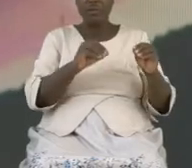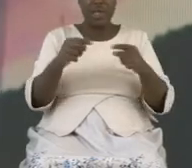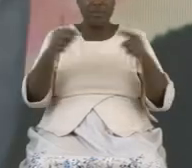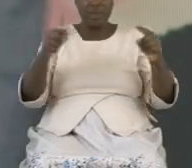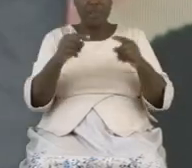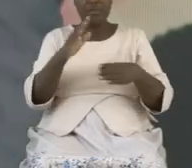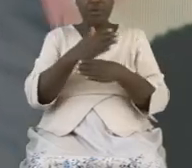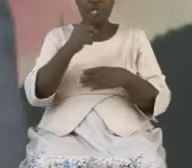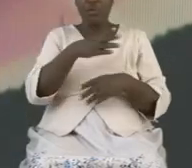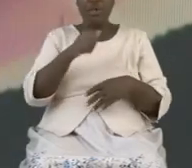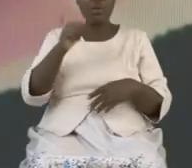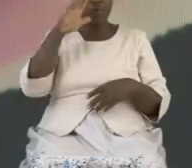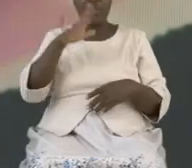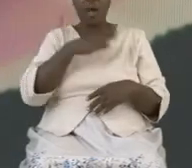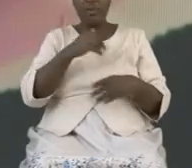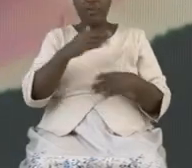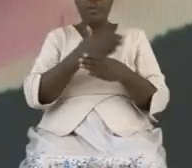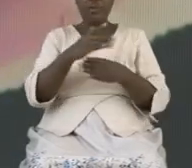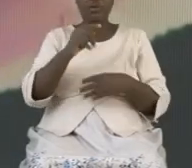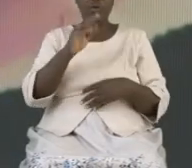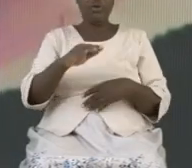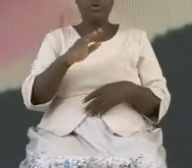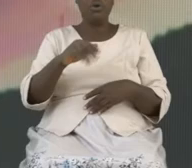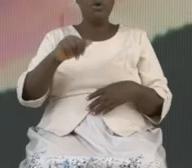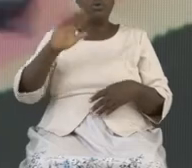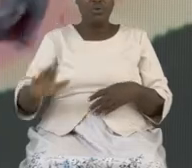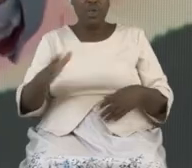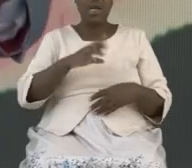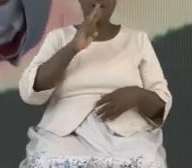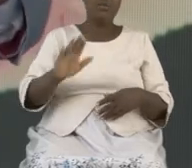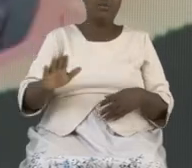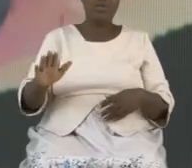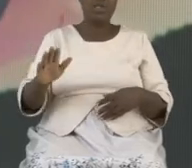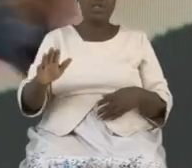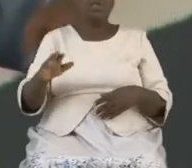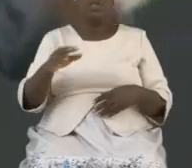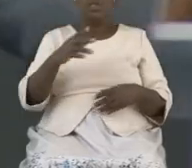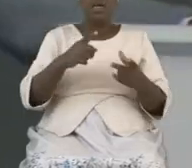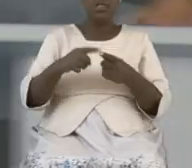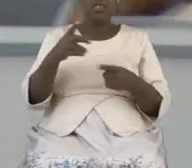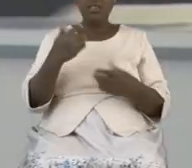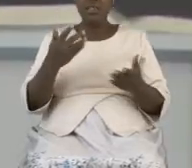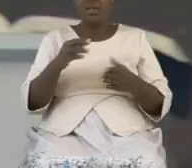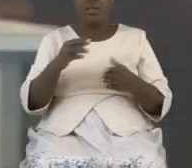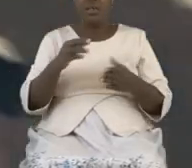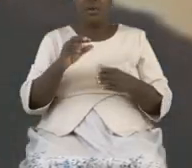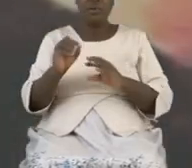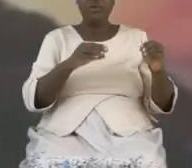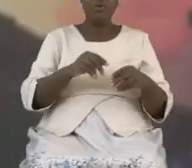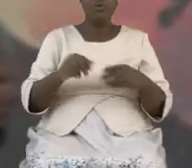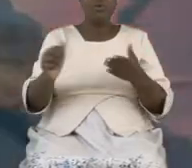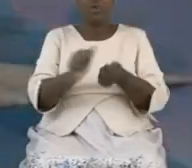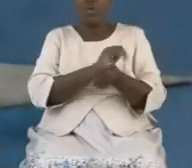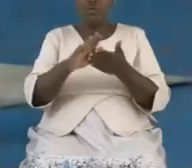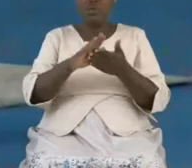between the seed and her seed. He'll bruise your head, although you'll bruise his heels. That's